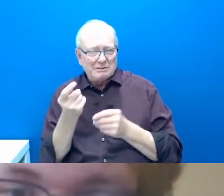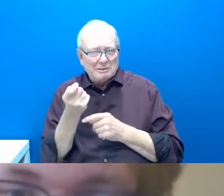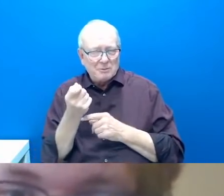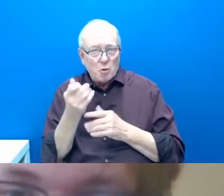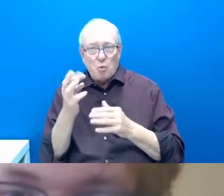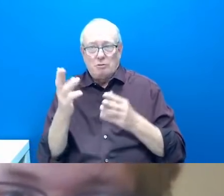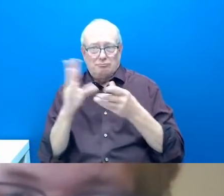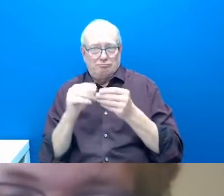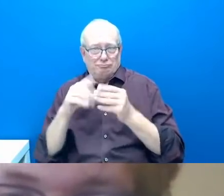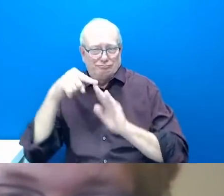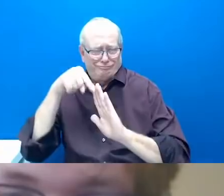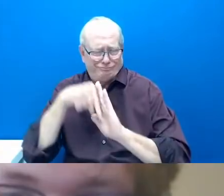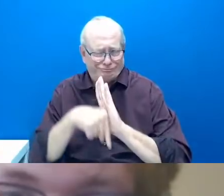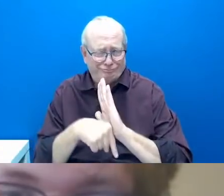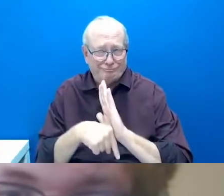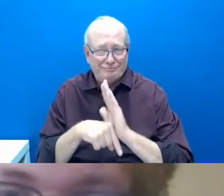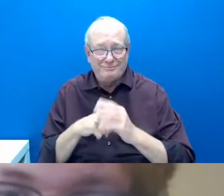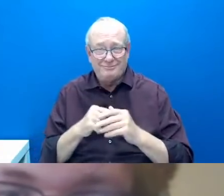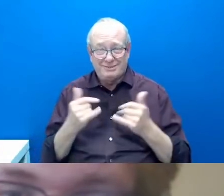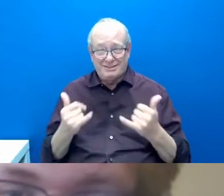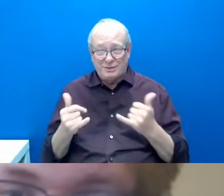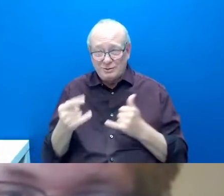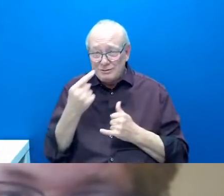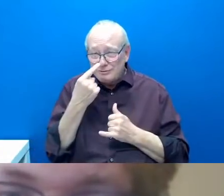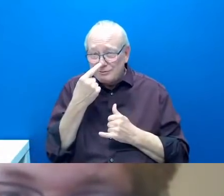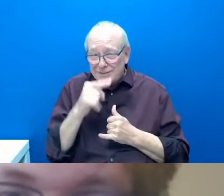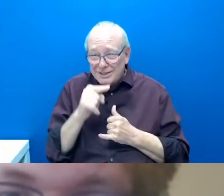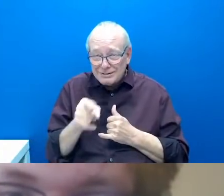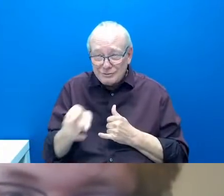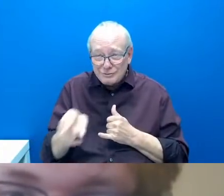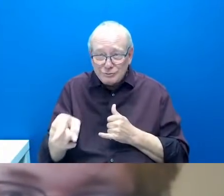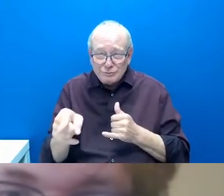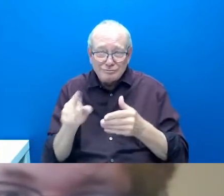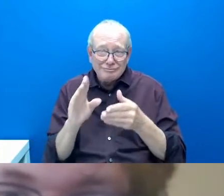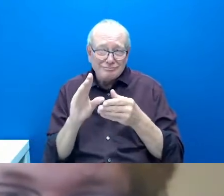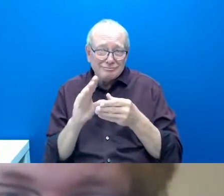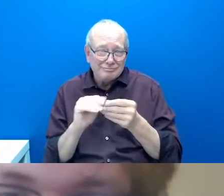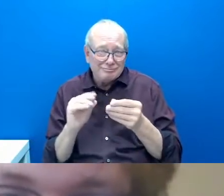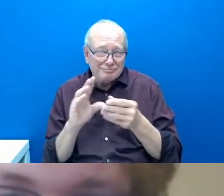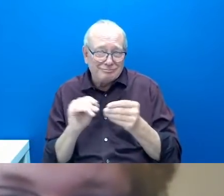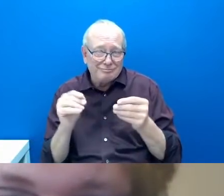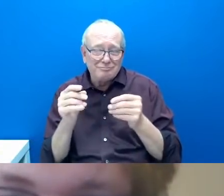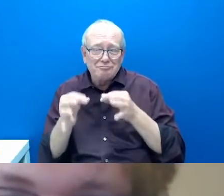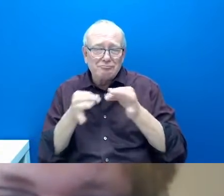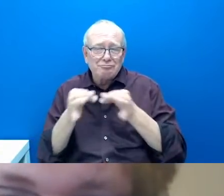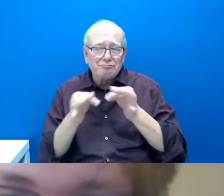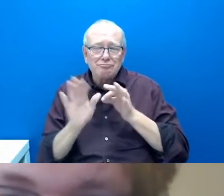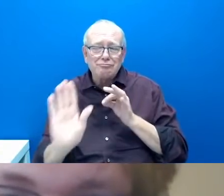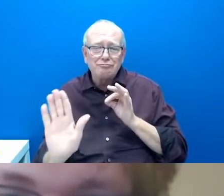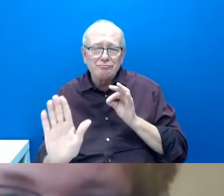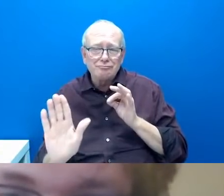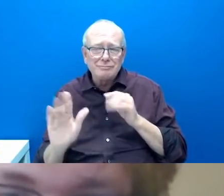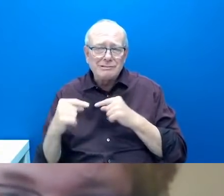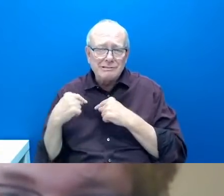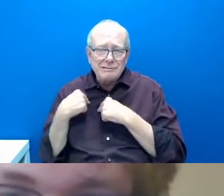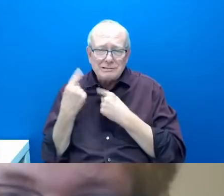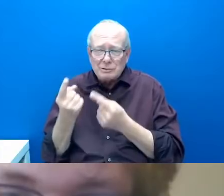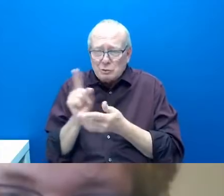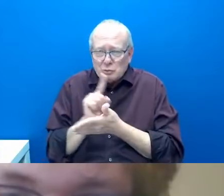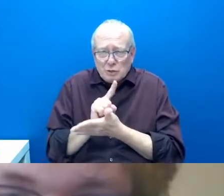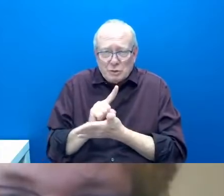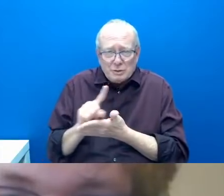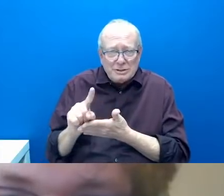I will, if it is okay with you, allow you to recap what the last